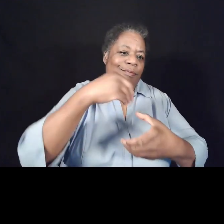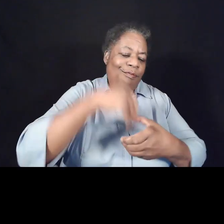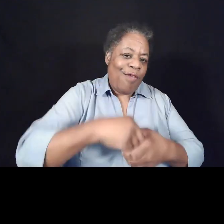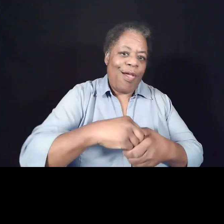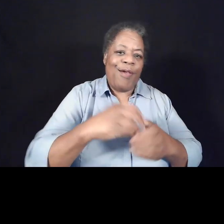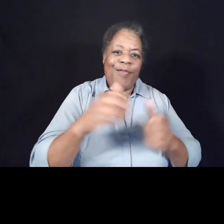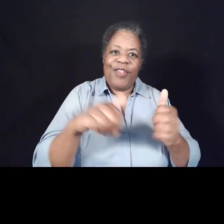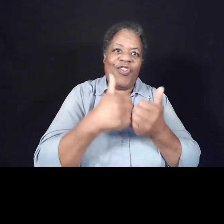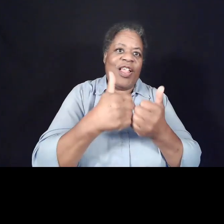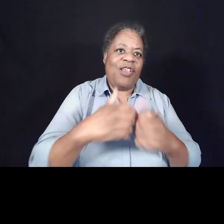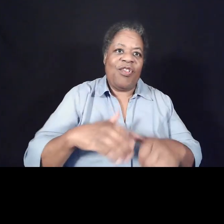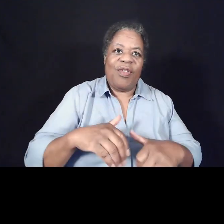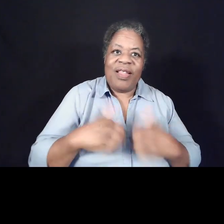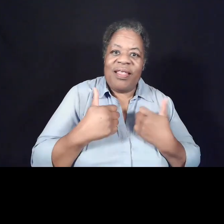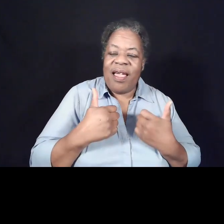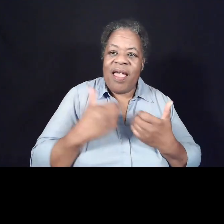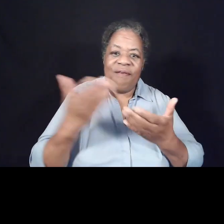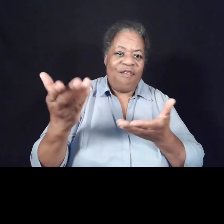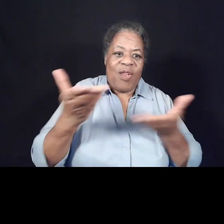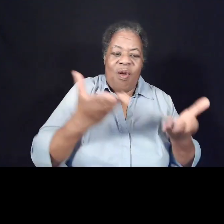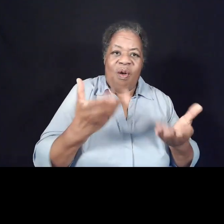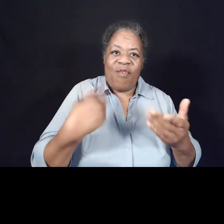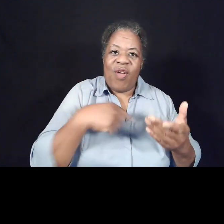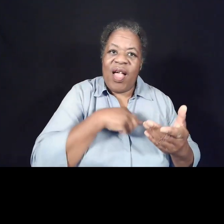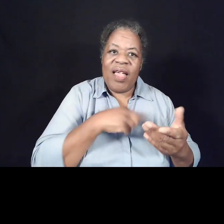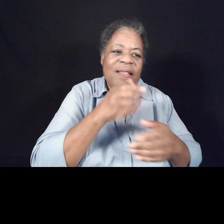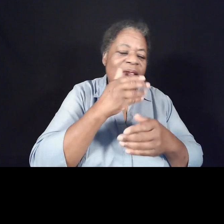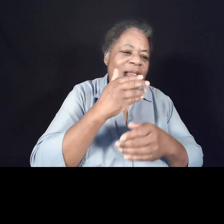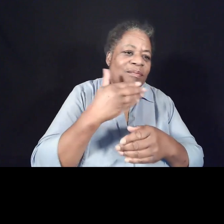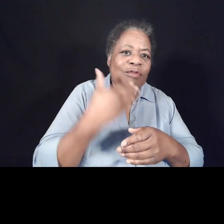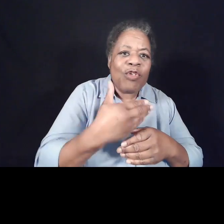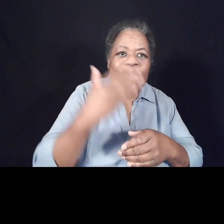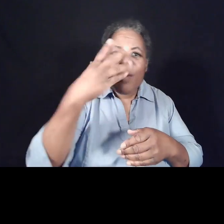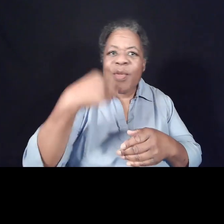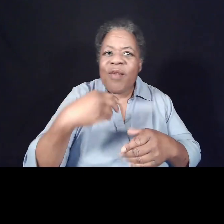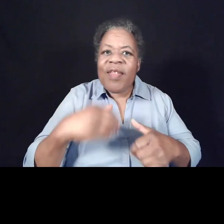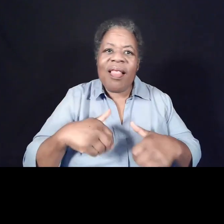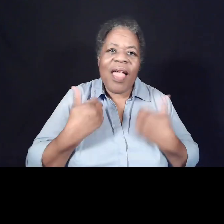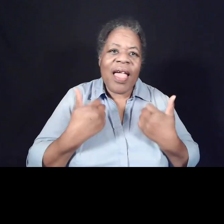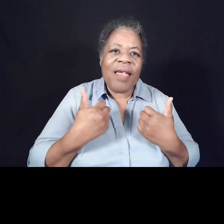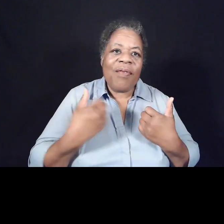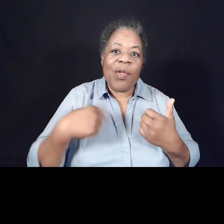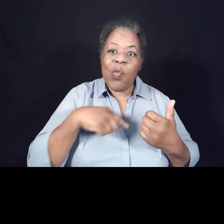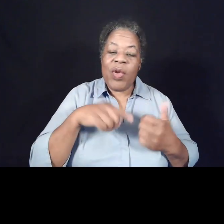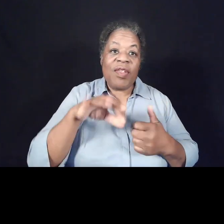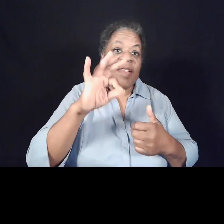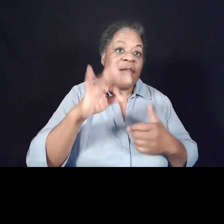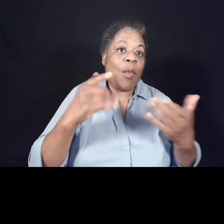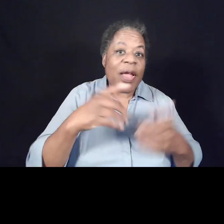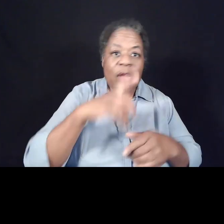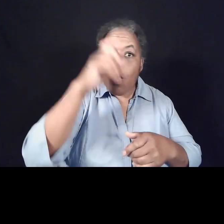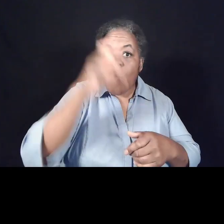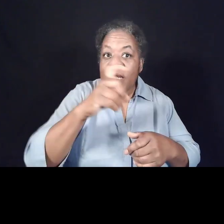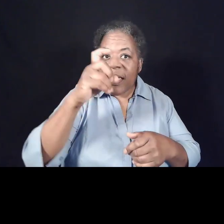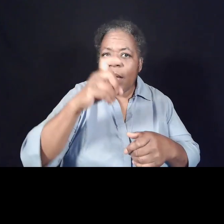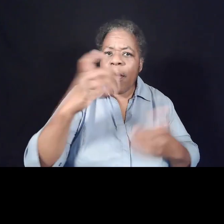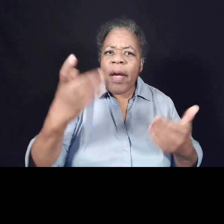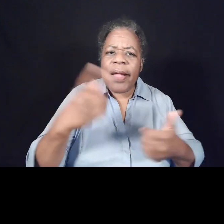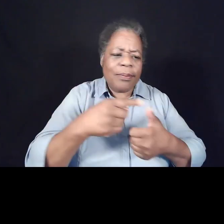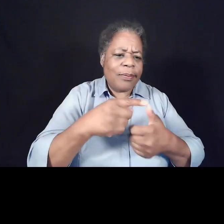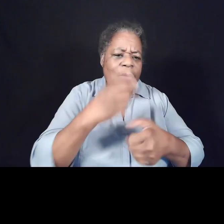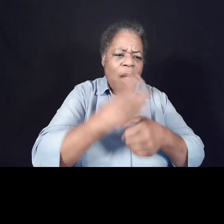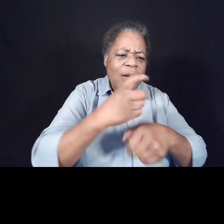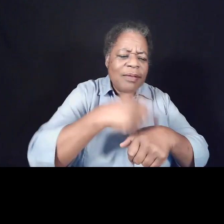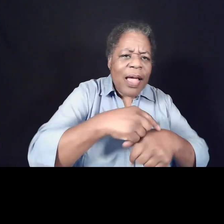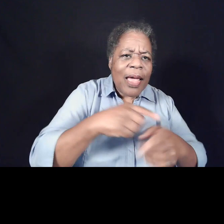that's good and beautiful and satisfying. So far, we've discovered wisdom for hard times, wisdom for